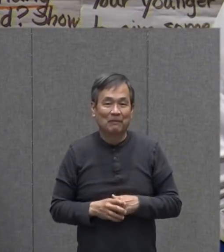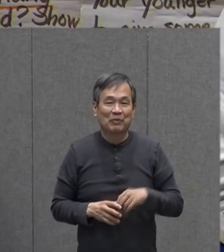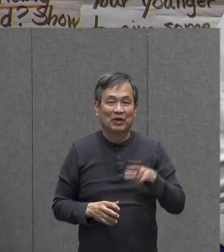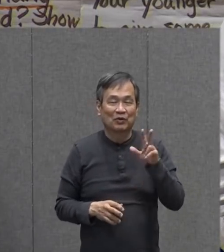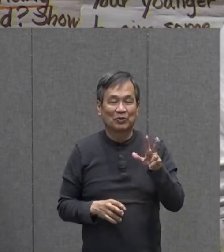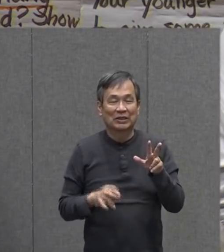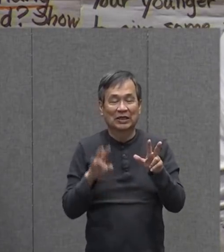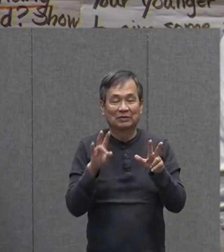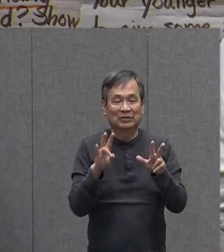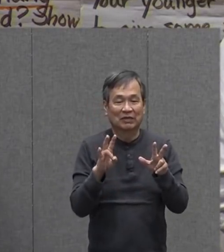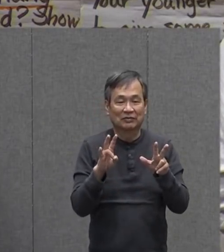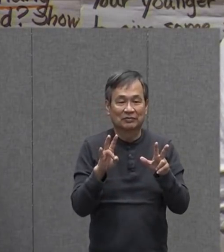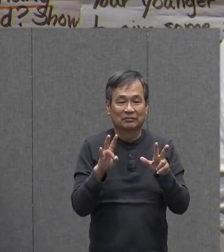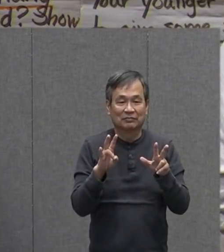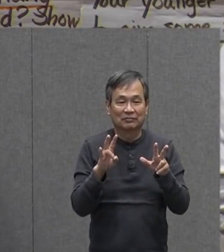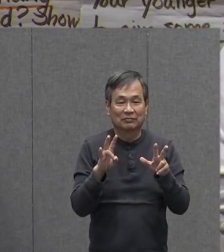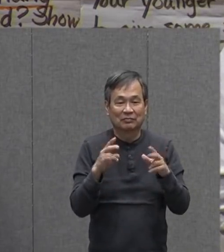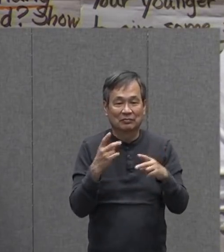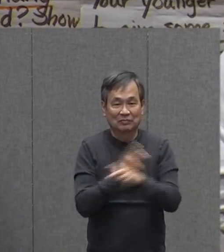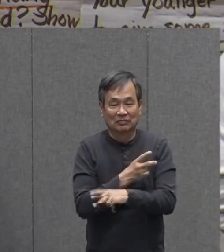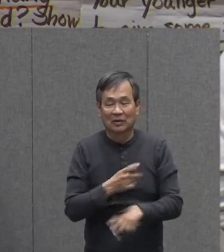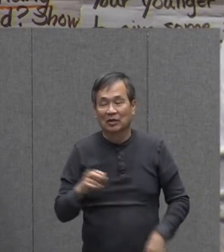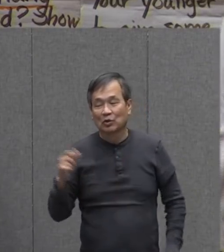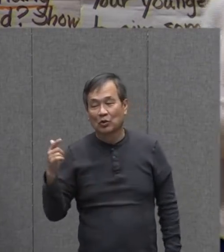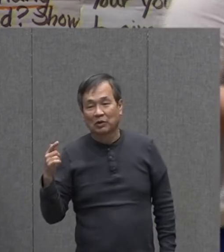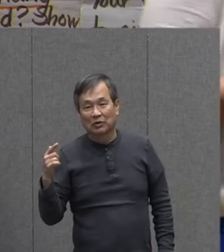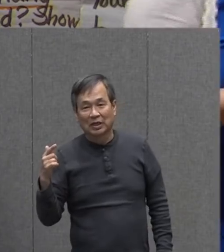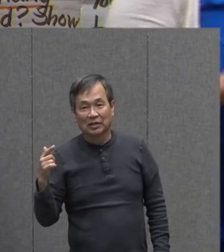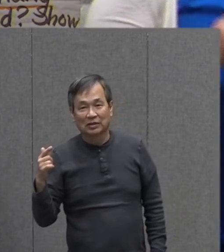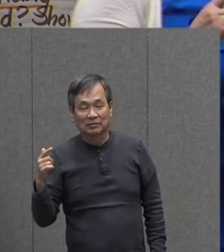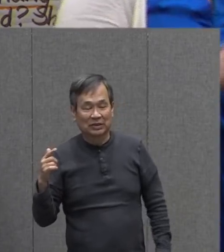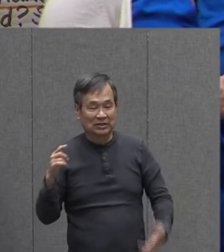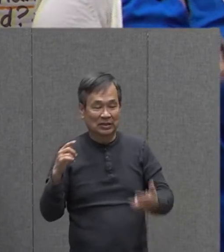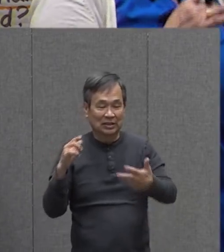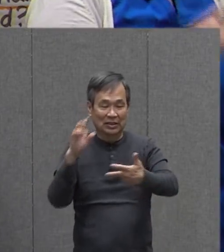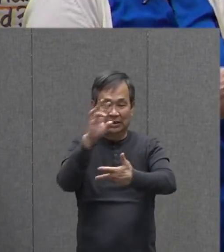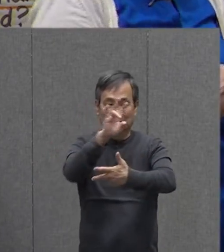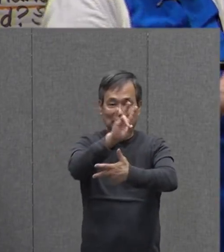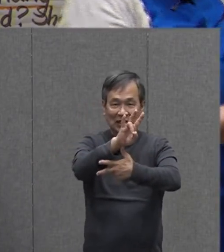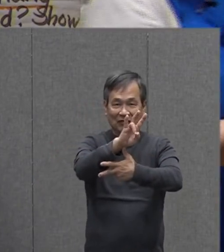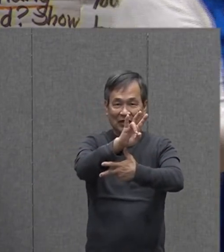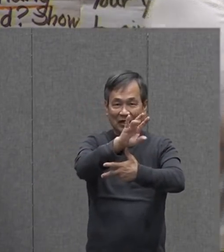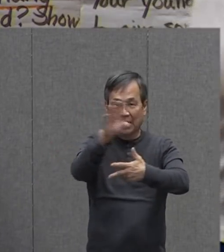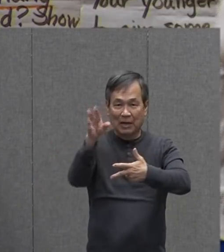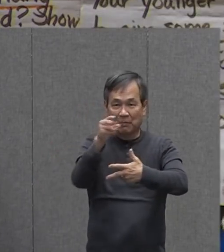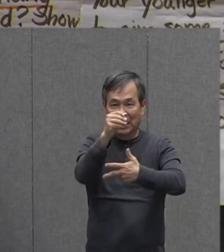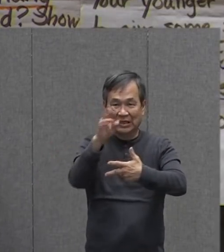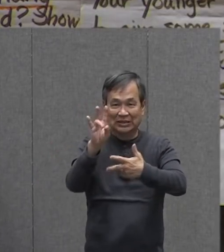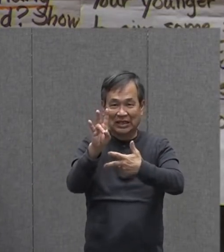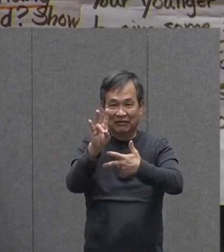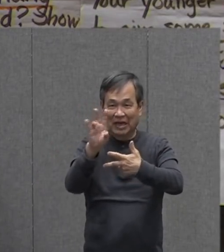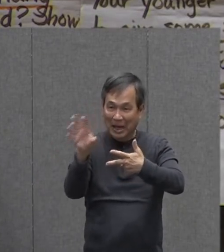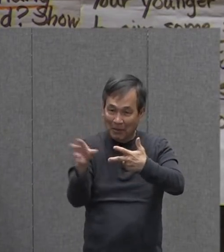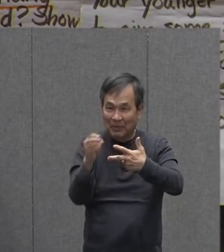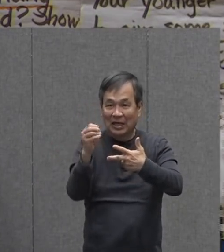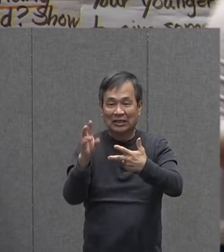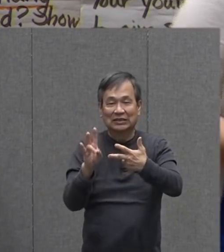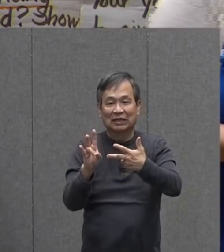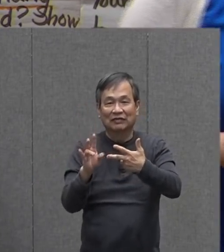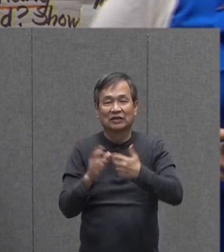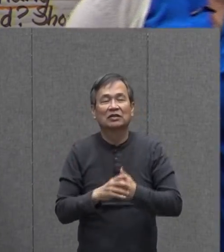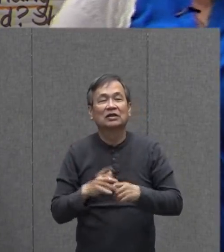4 times 2 is 8. Kind of like what we call a turnaround fact, if you might remember that from your fact